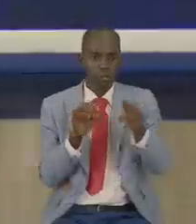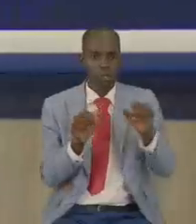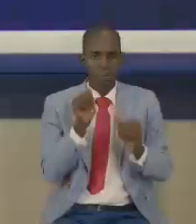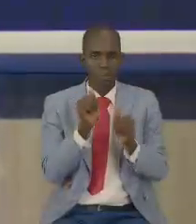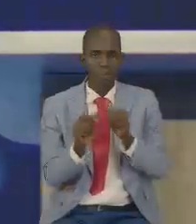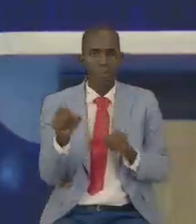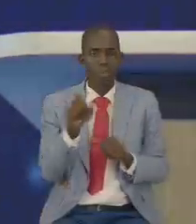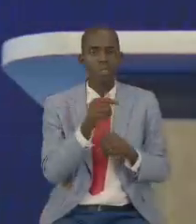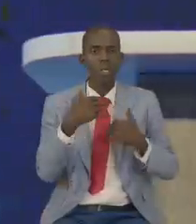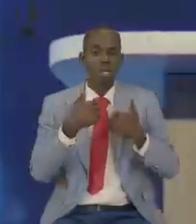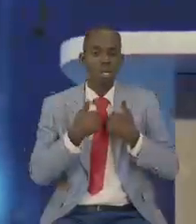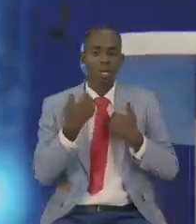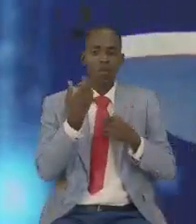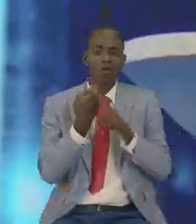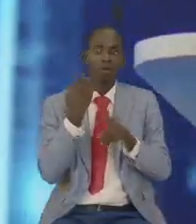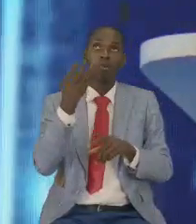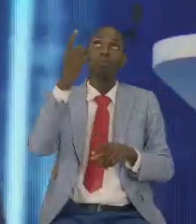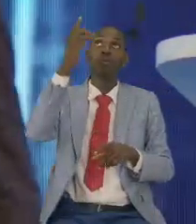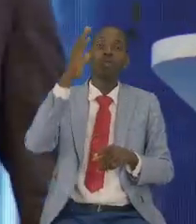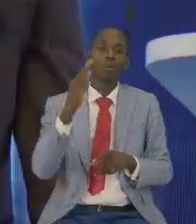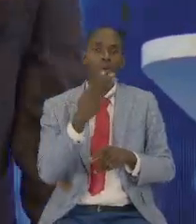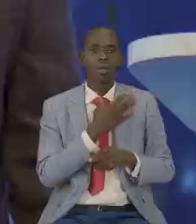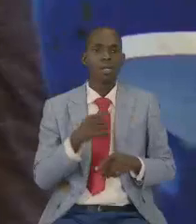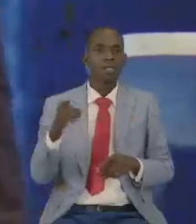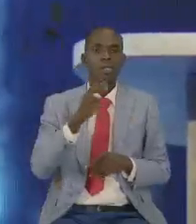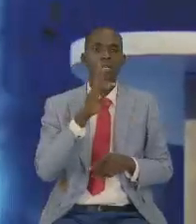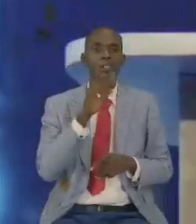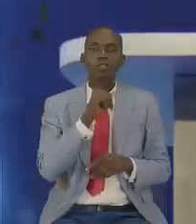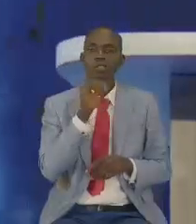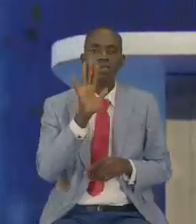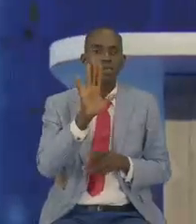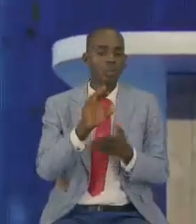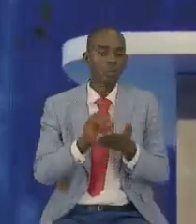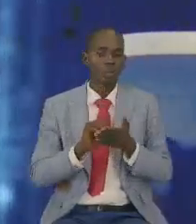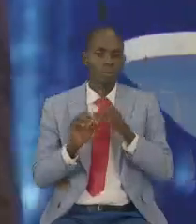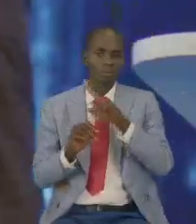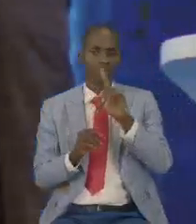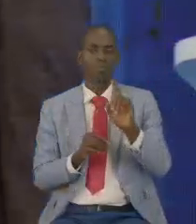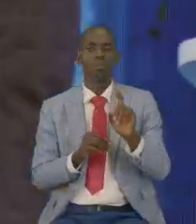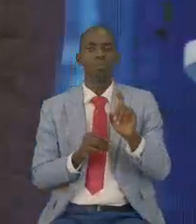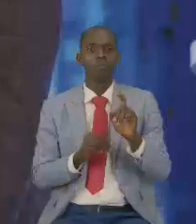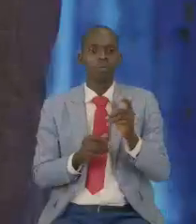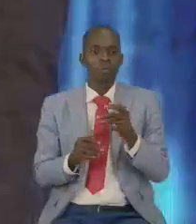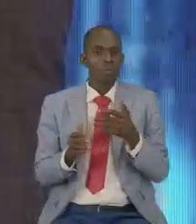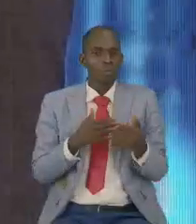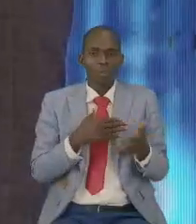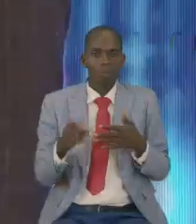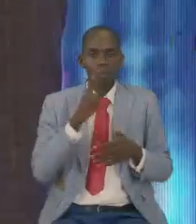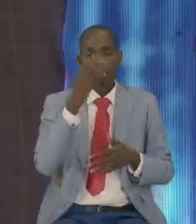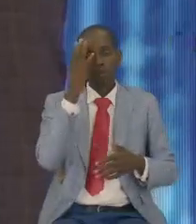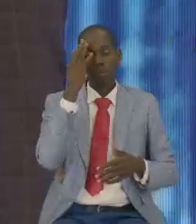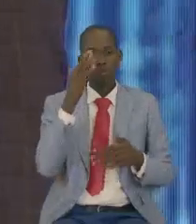ye are not your own. You know, whatever you know, whatever knowledge you have,